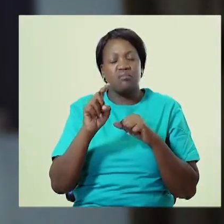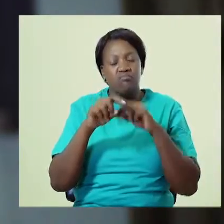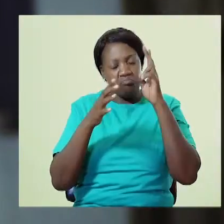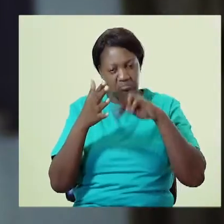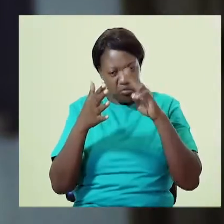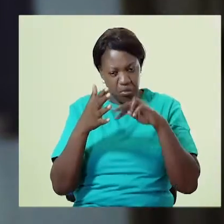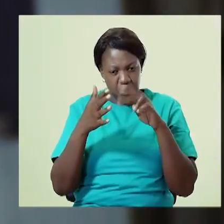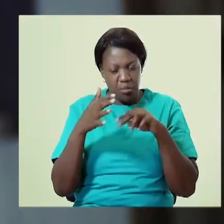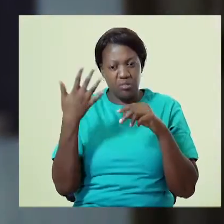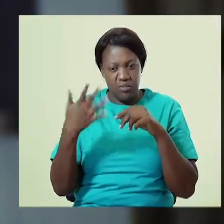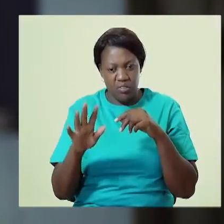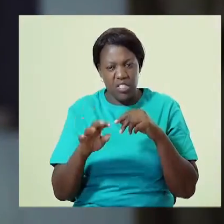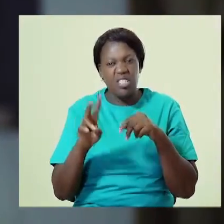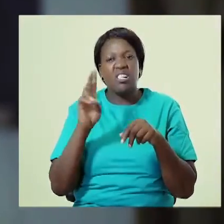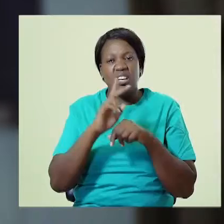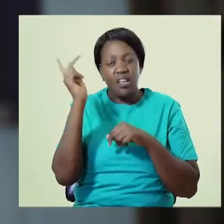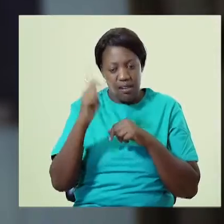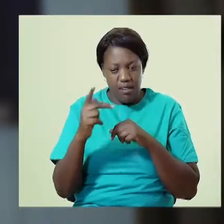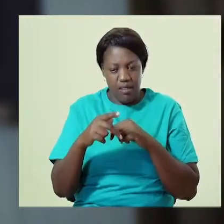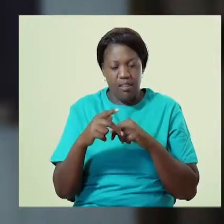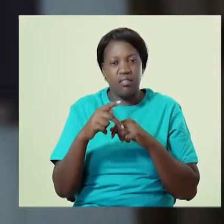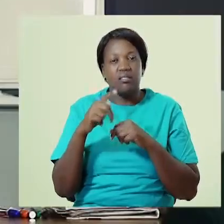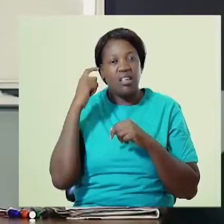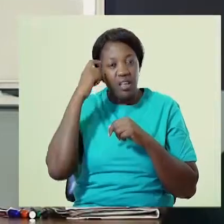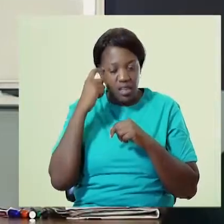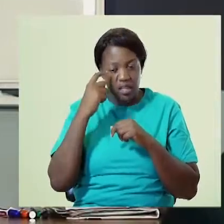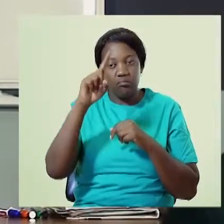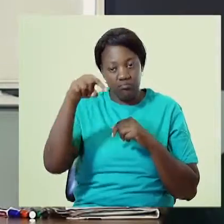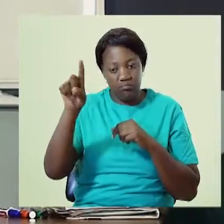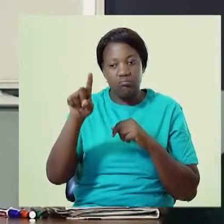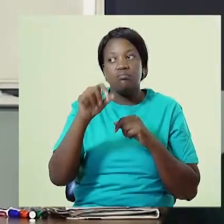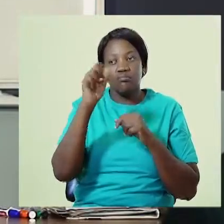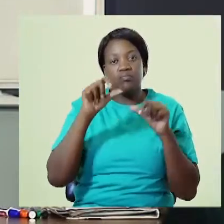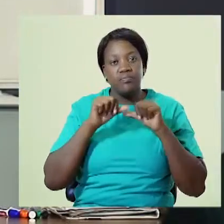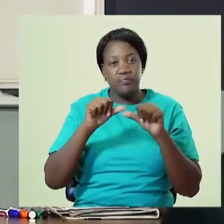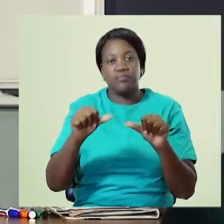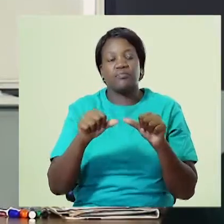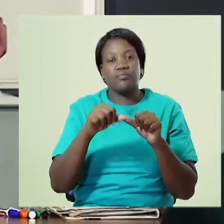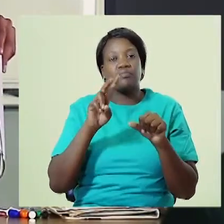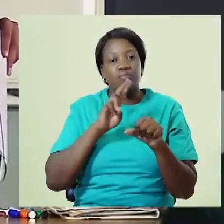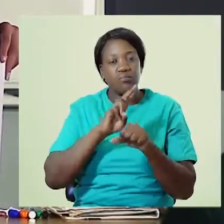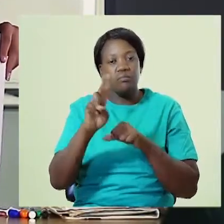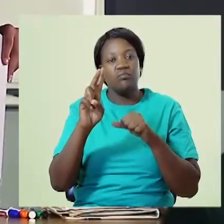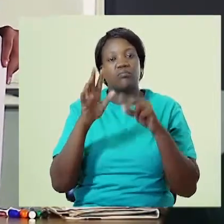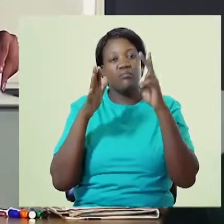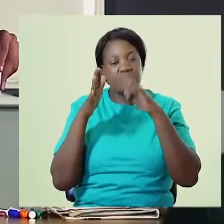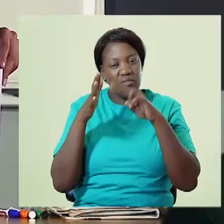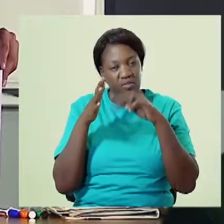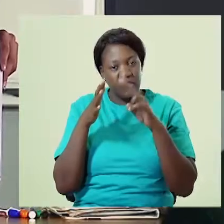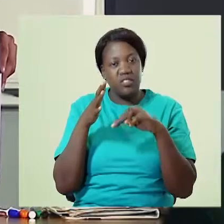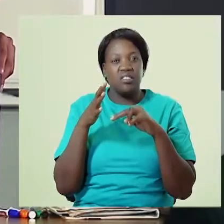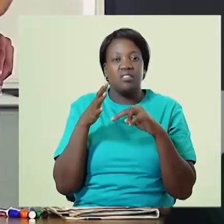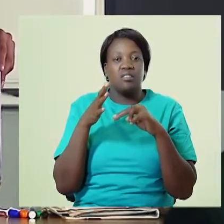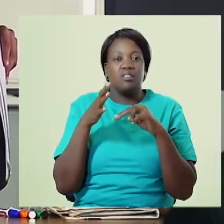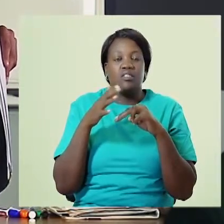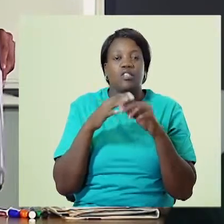during the second reading whether I have made the right choice. Correct. The second reading should preferably be the second chance for you